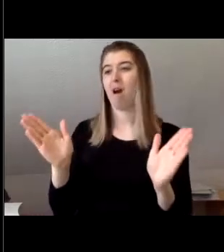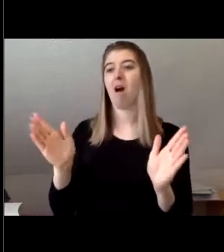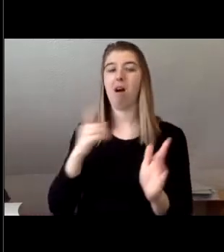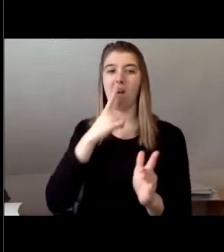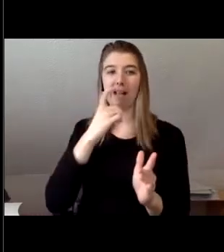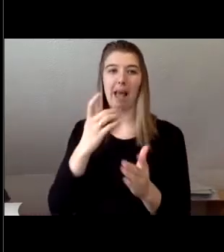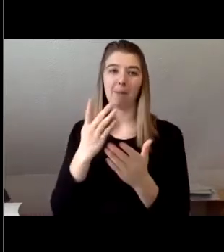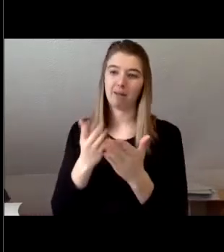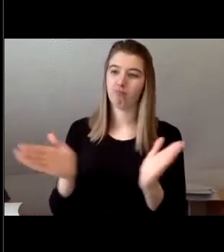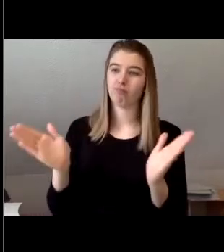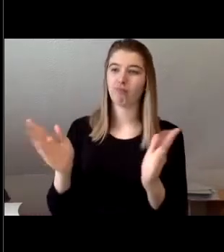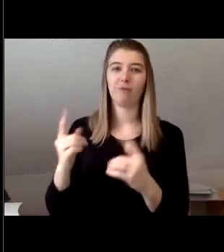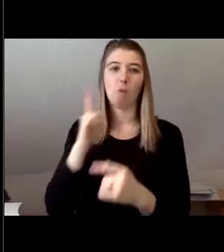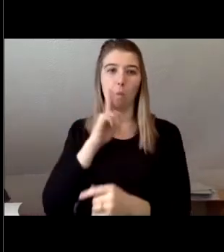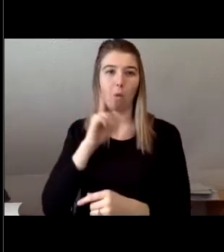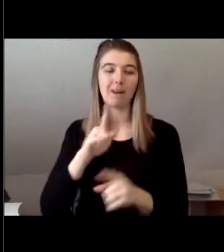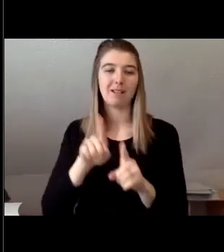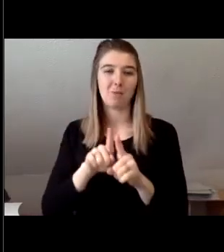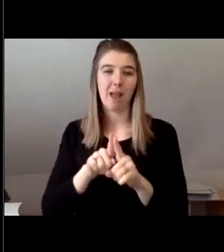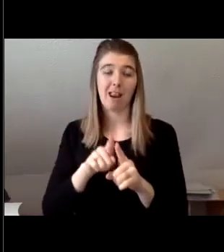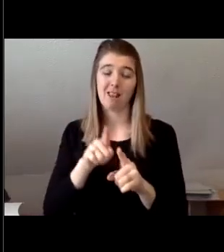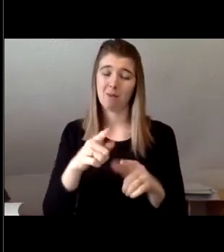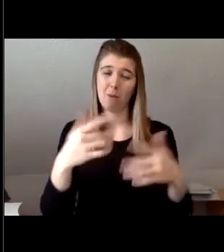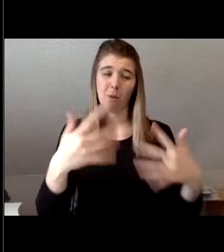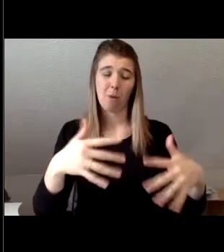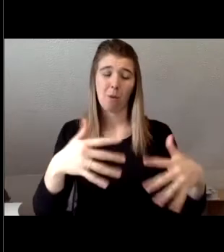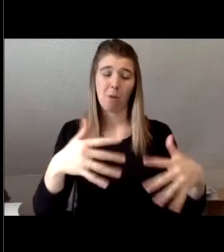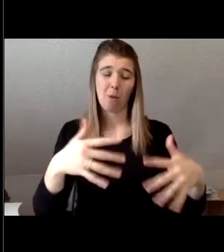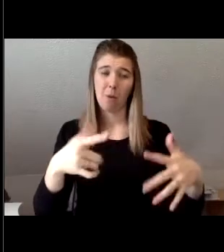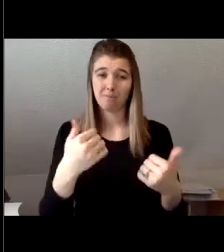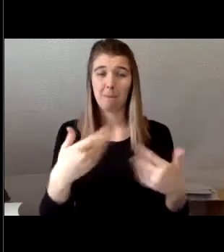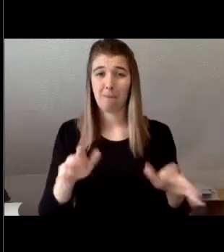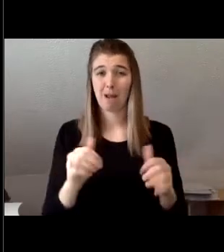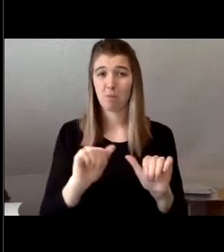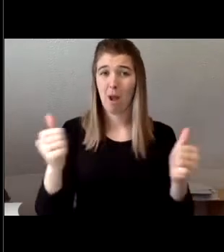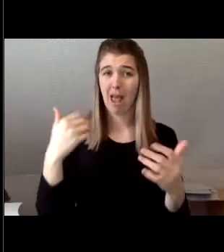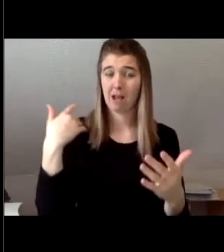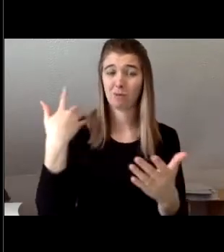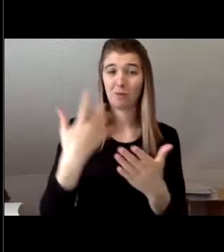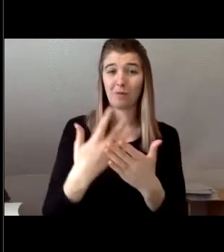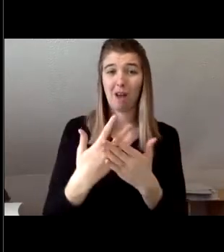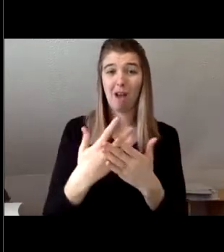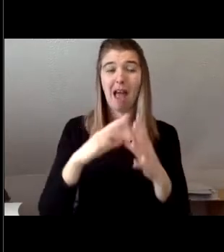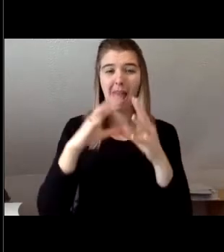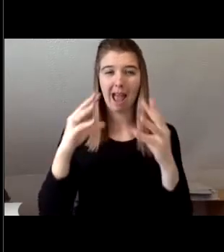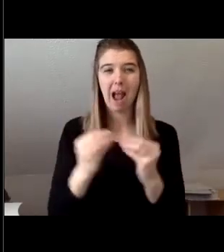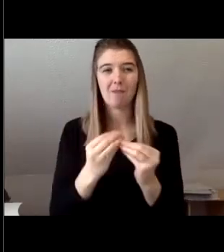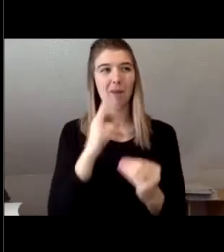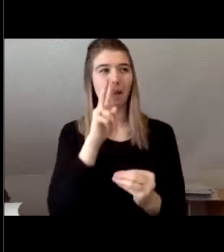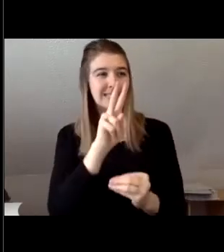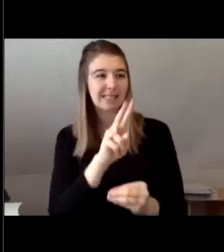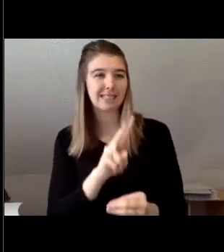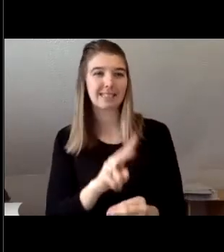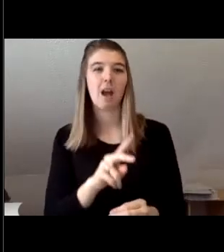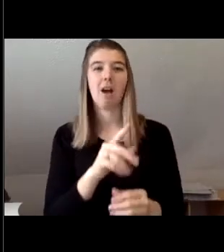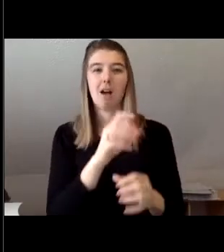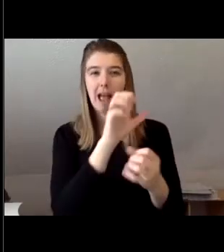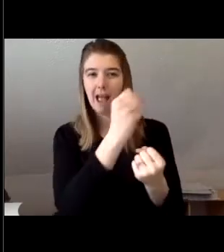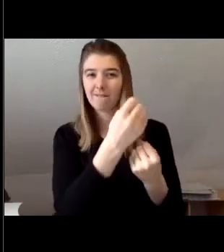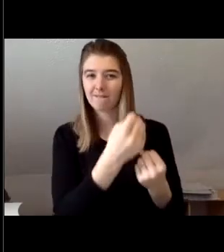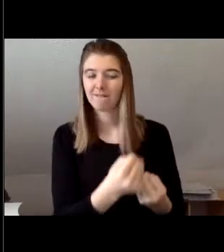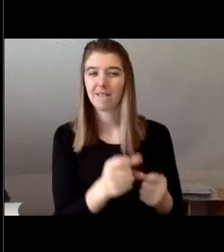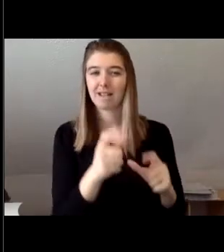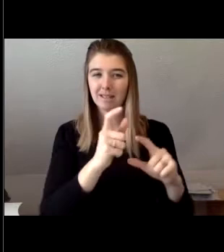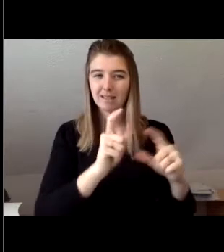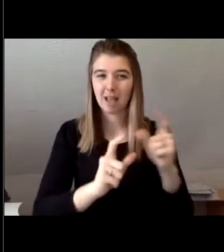in international science and science diplomacy has chemistry embedded through it. Some of the most innovative technologies, the way